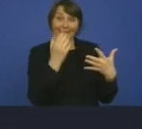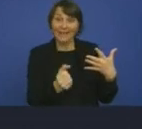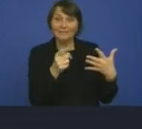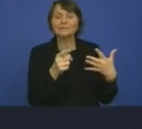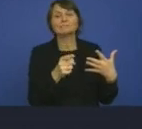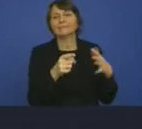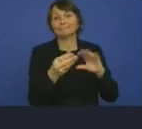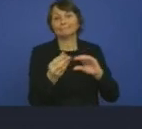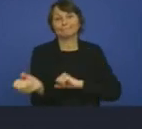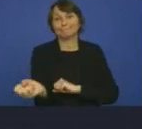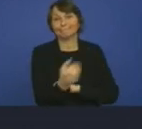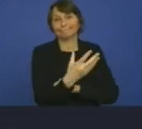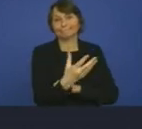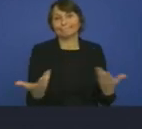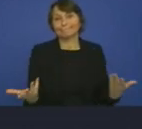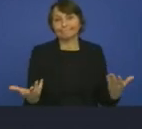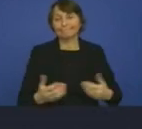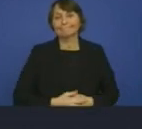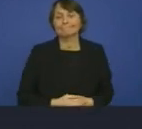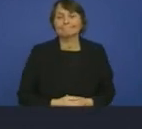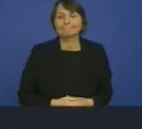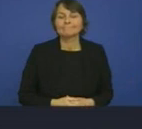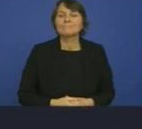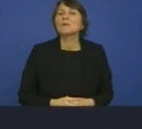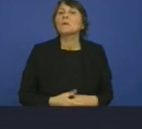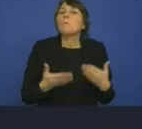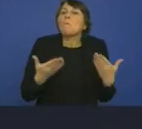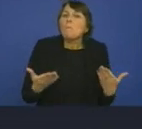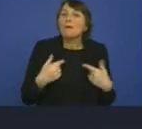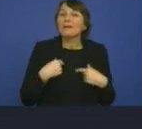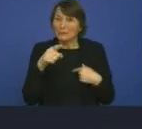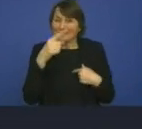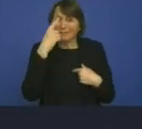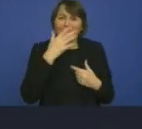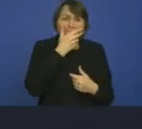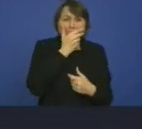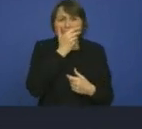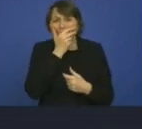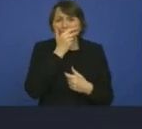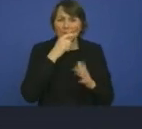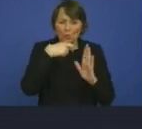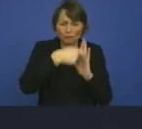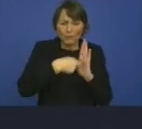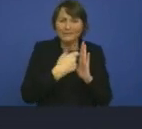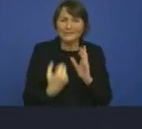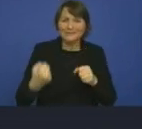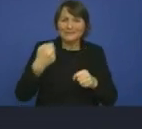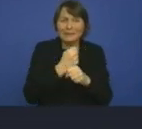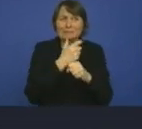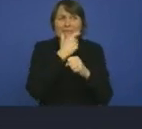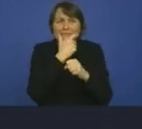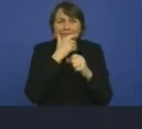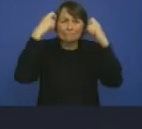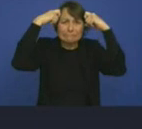We are aware that these projects might be difficult to set up, that the application system might be complex, above all for